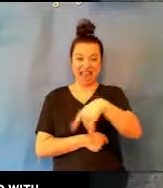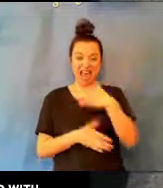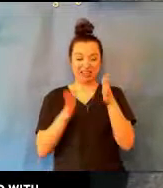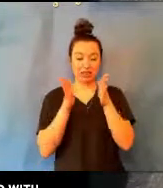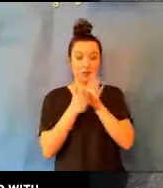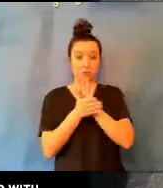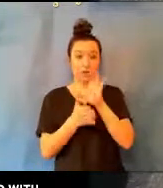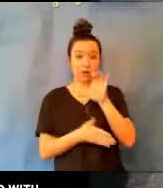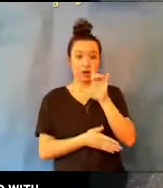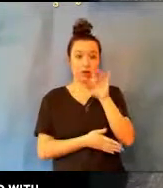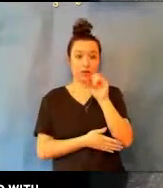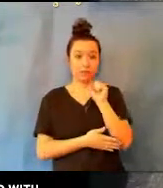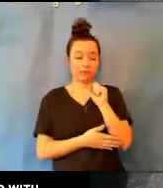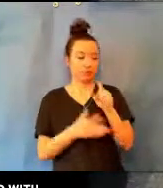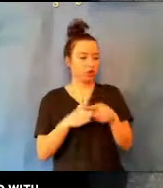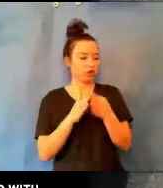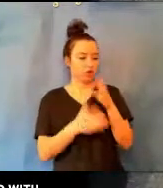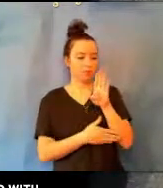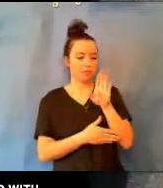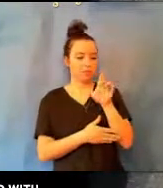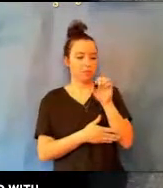clips. Let's try our blocks. 1,